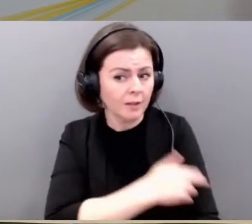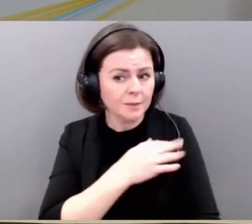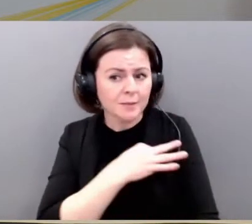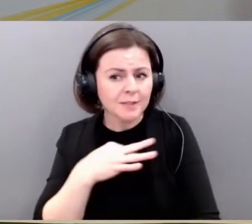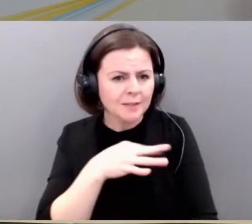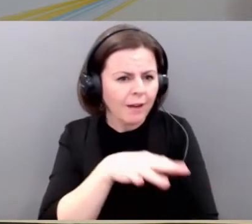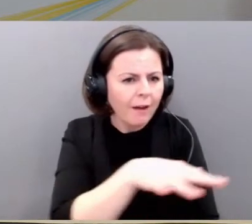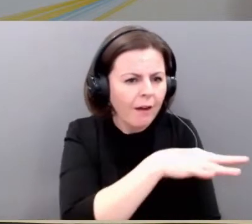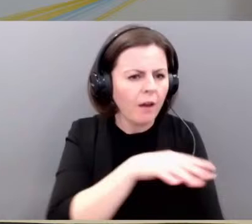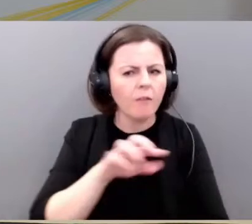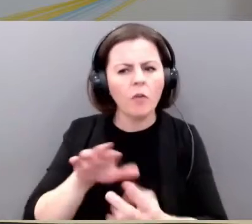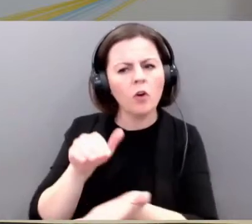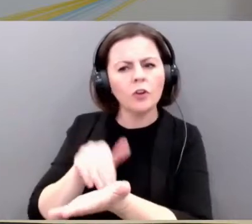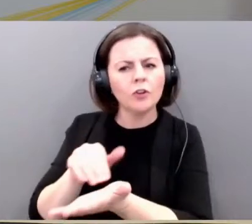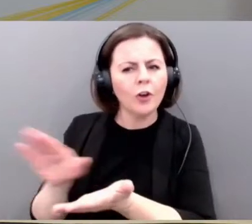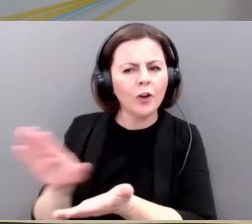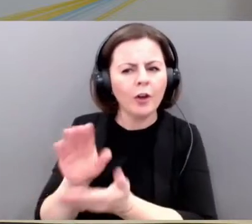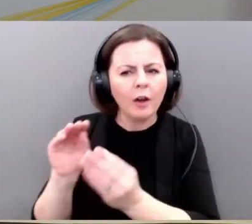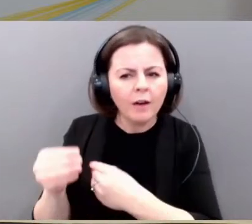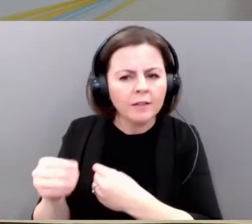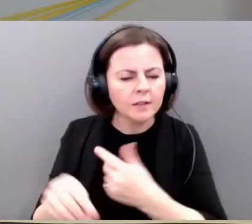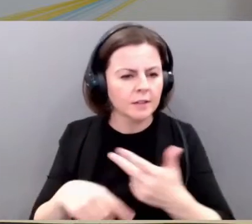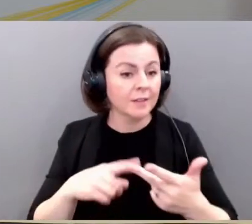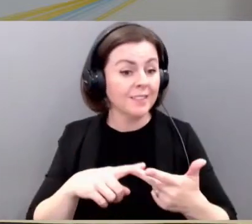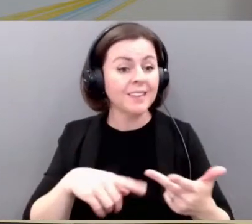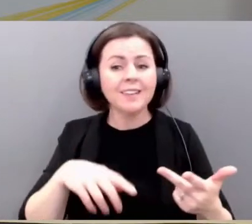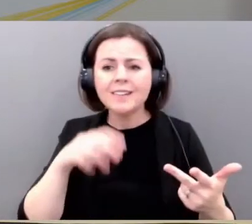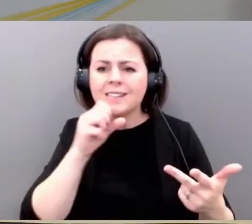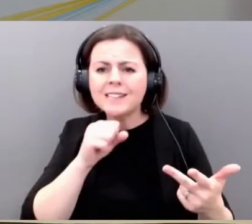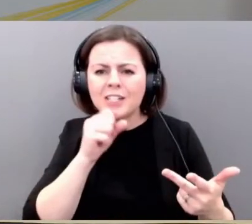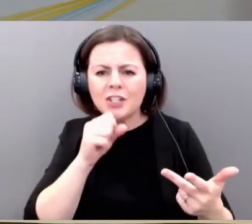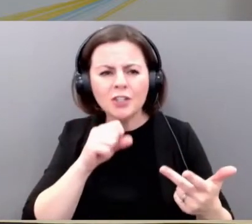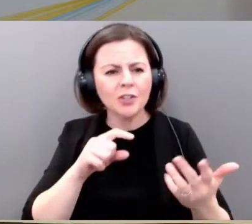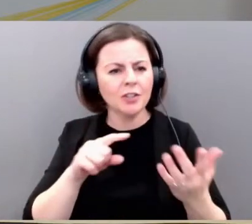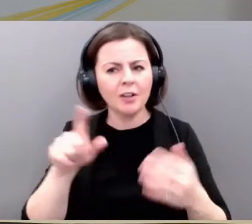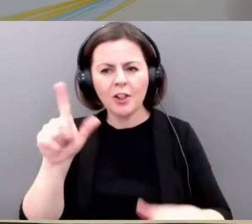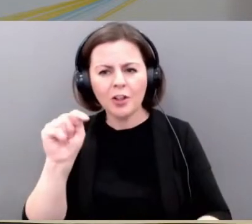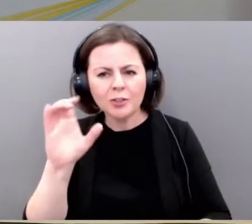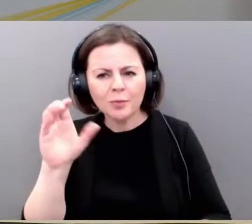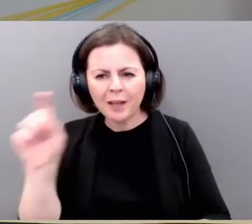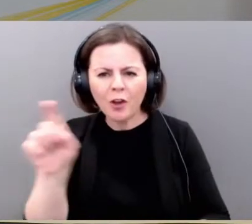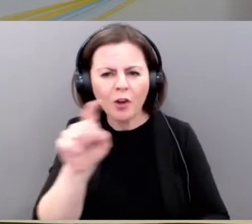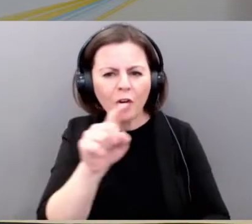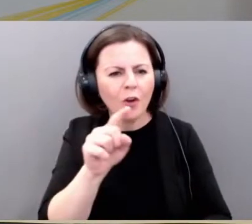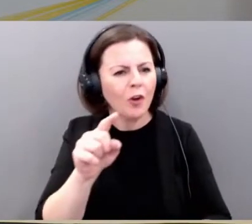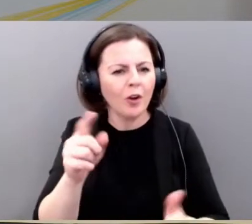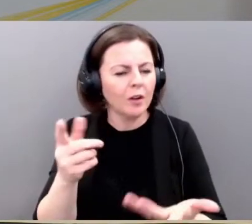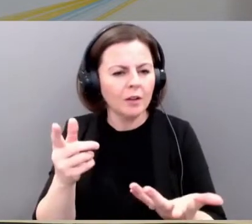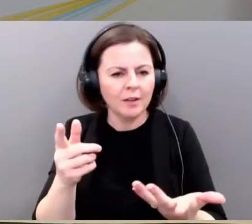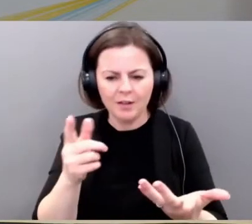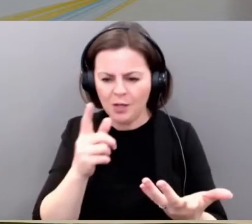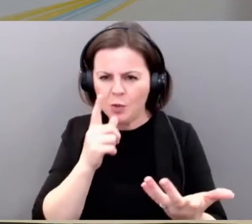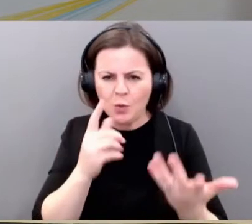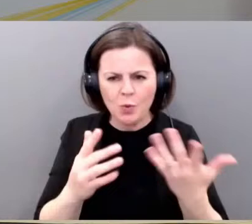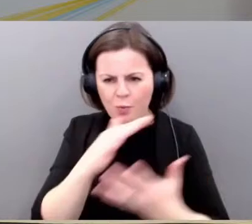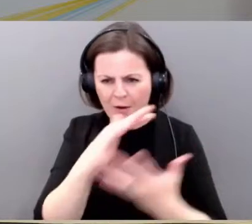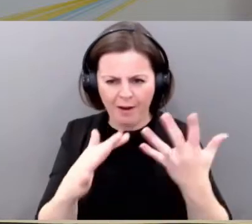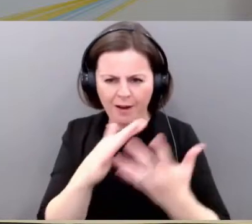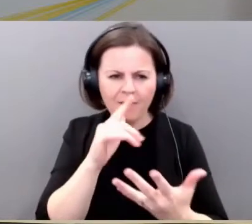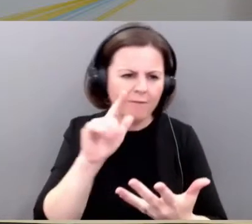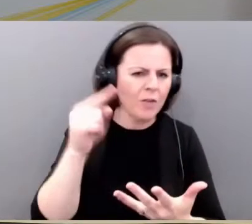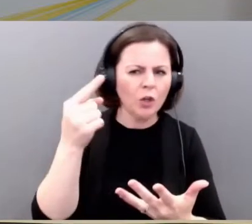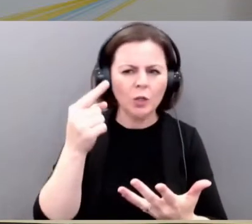about seniors and long-term care residents? How do you prioritize within those people who gets the vaccine first?